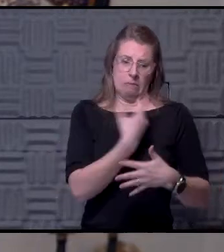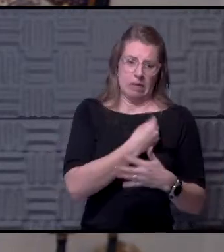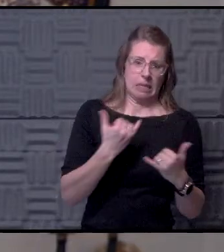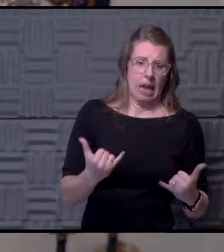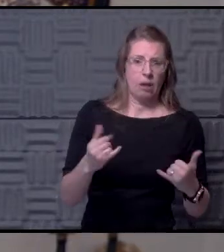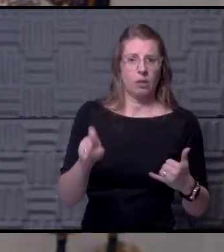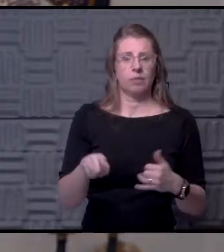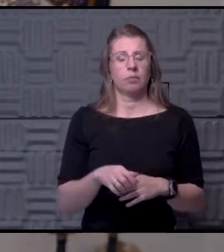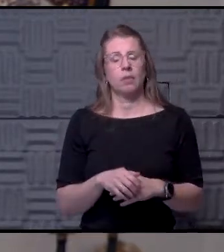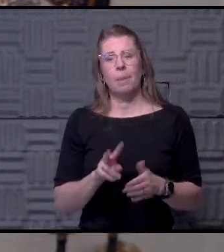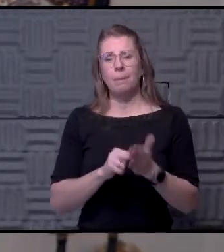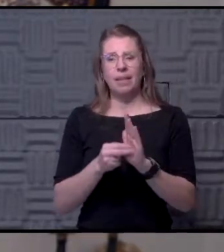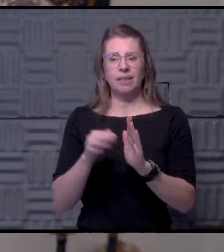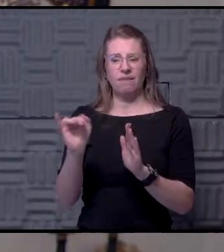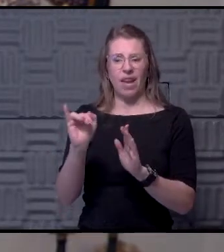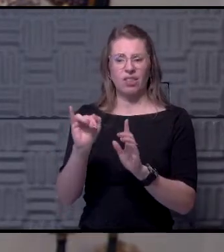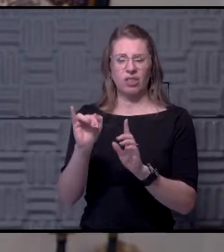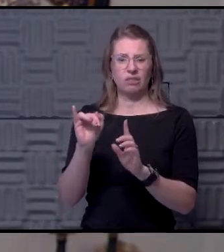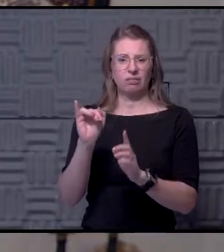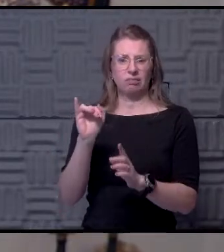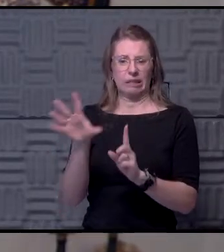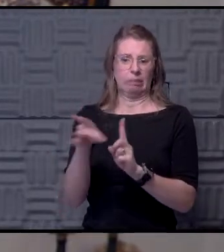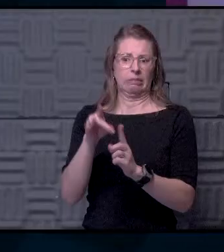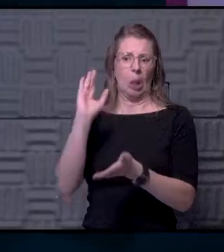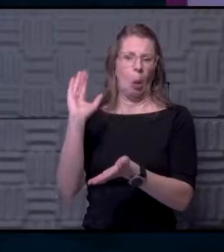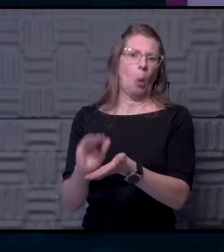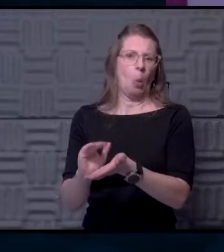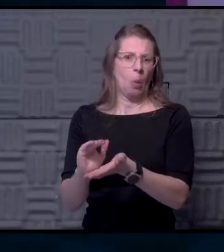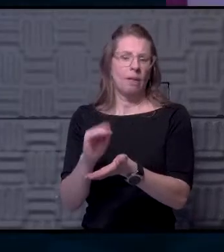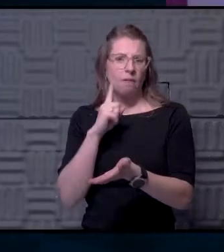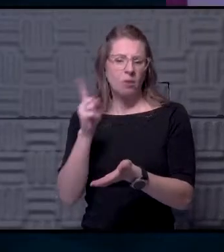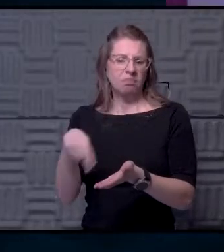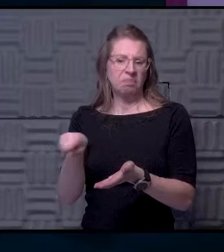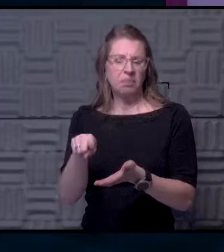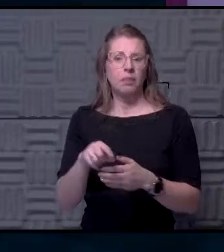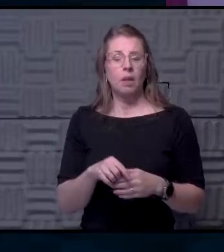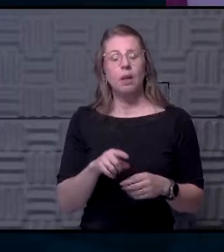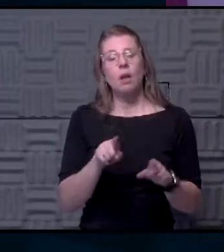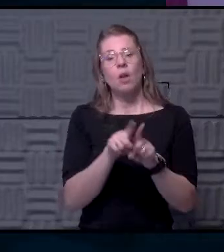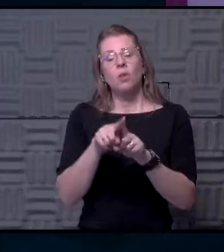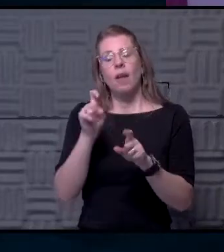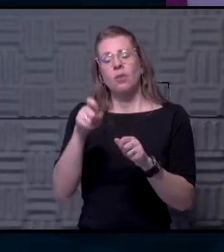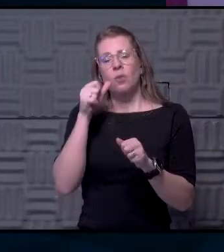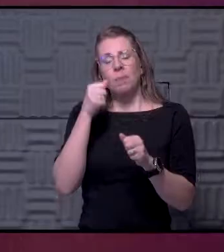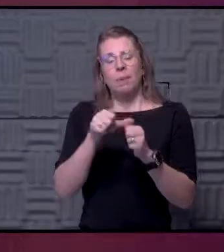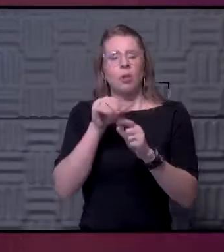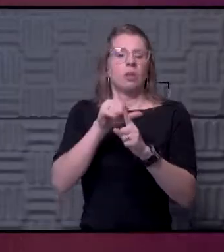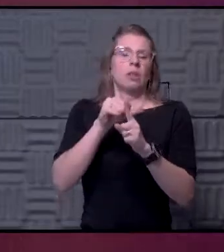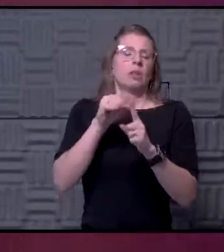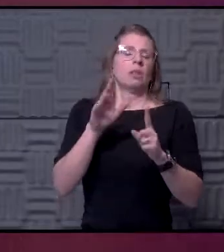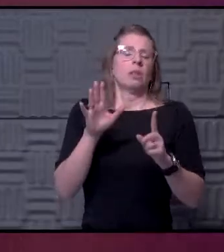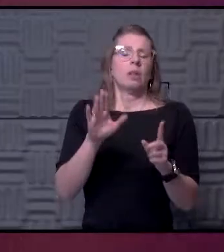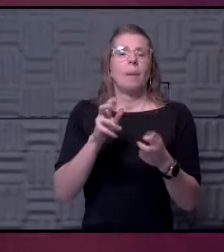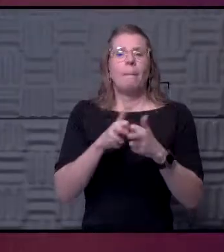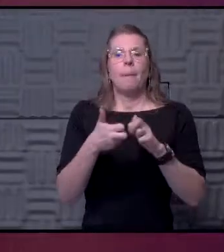infected. So no. I think, Lee, we always have to remind everybody, the problem here